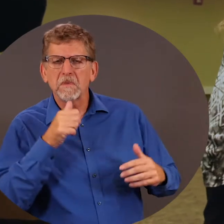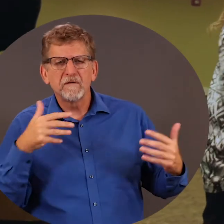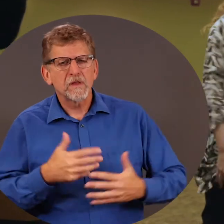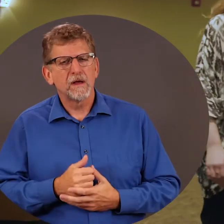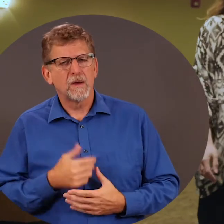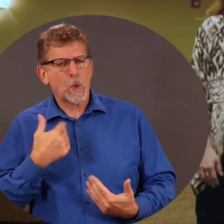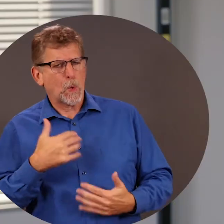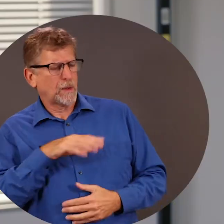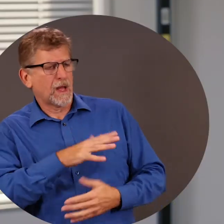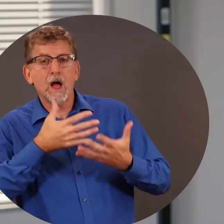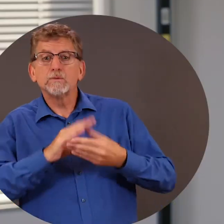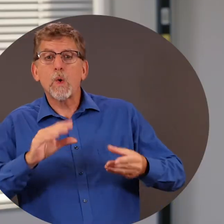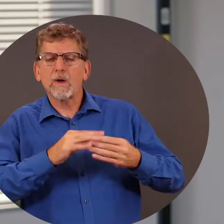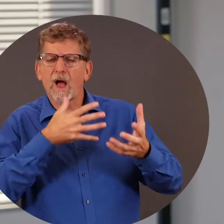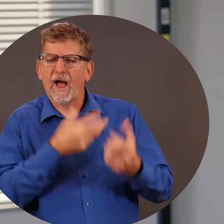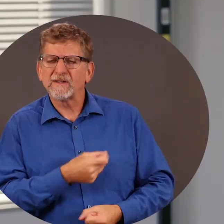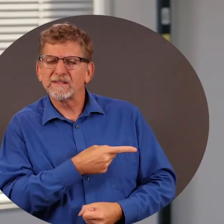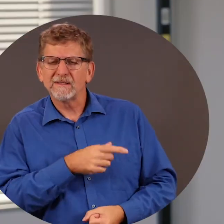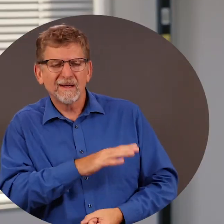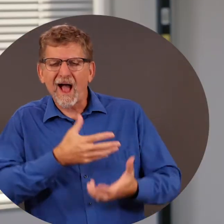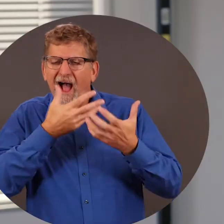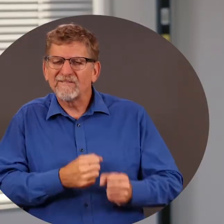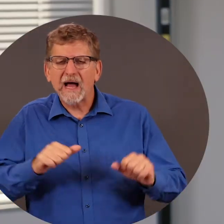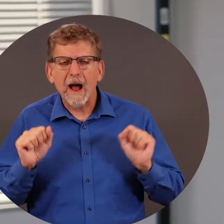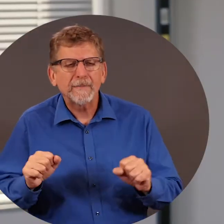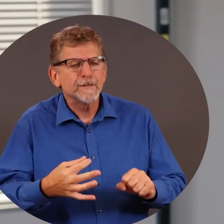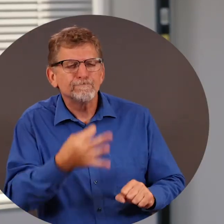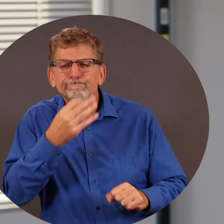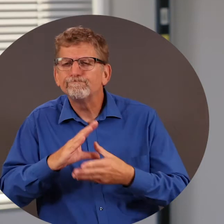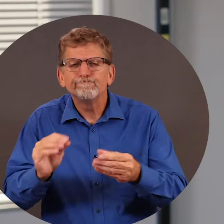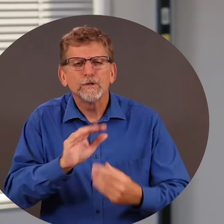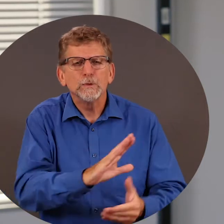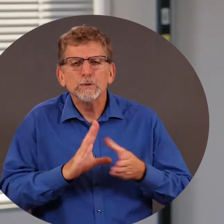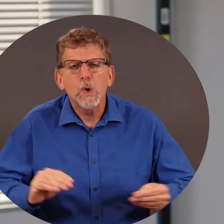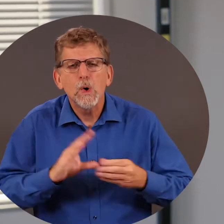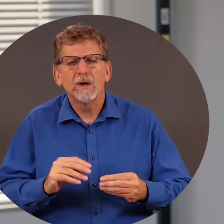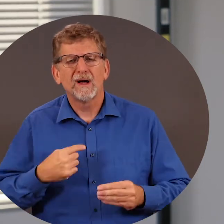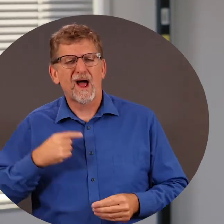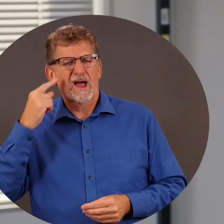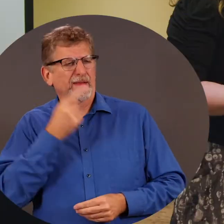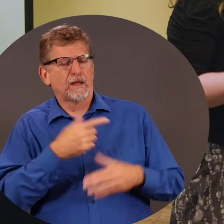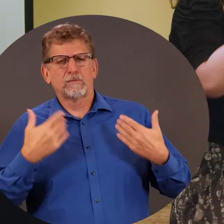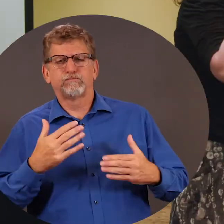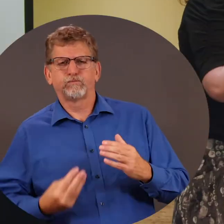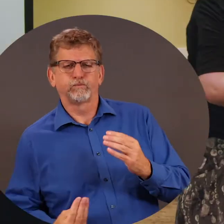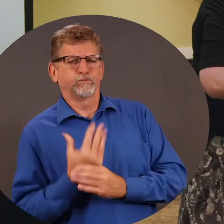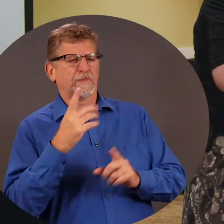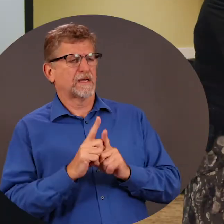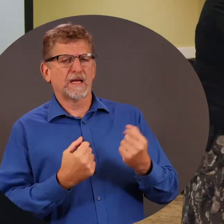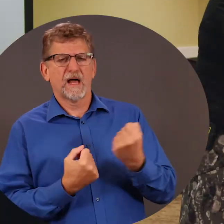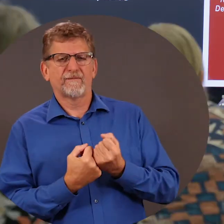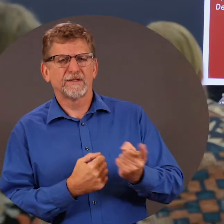her story. And I think she has really grown as an advocate. I'm doing